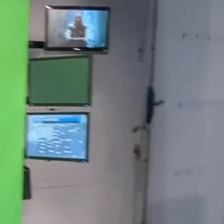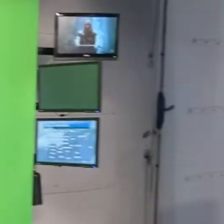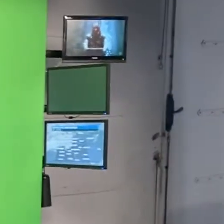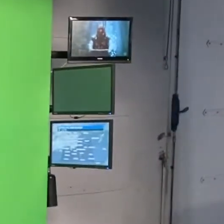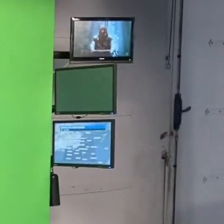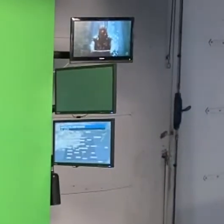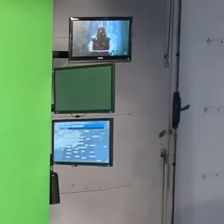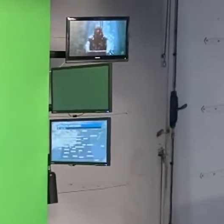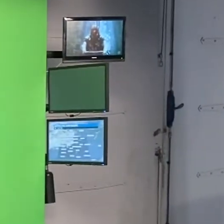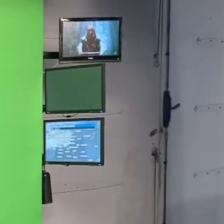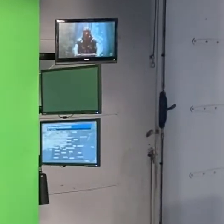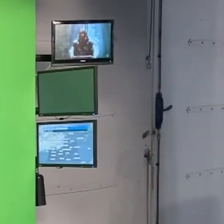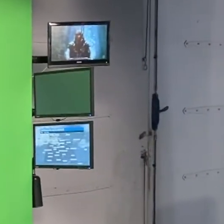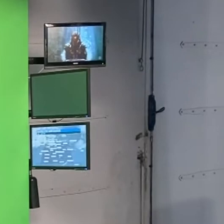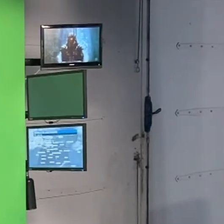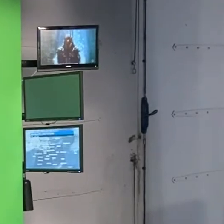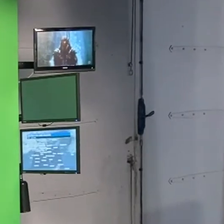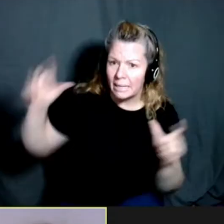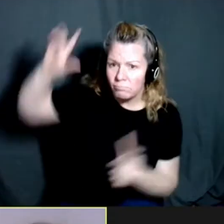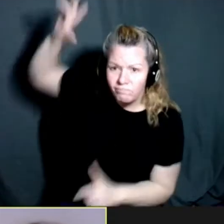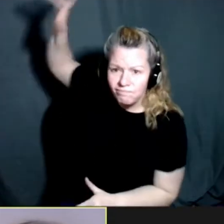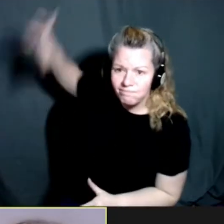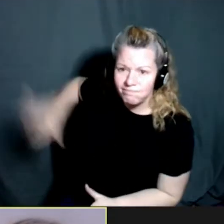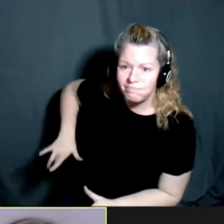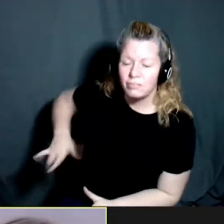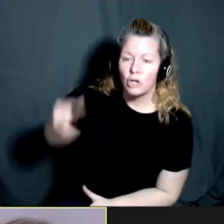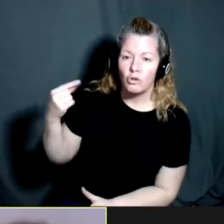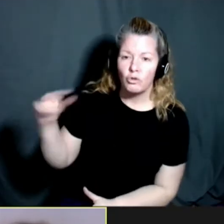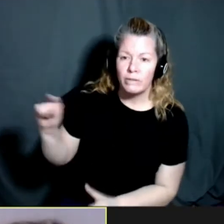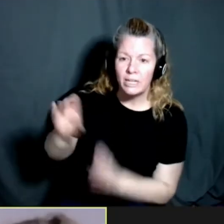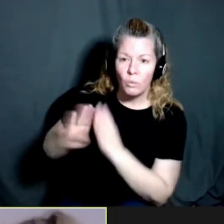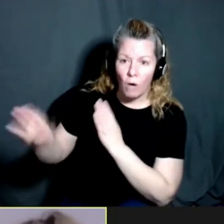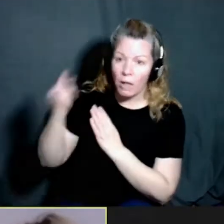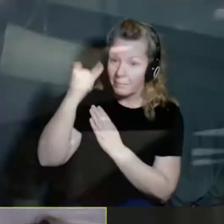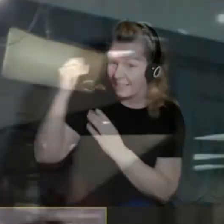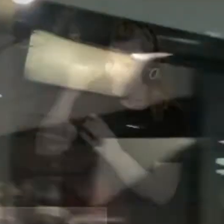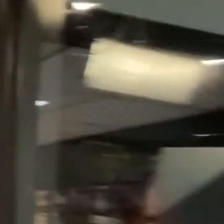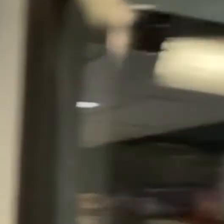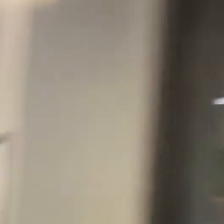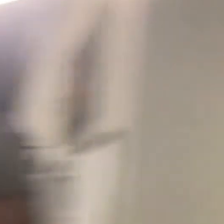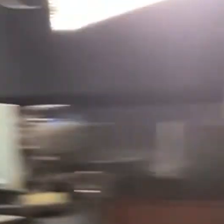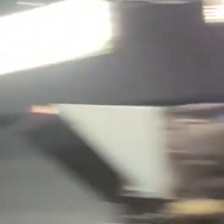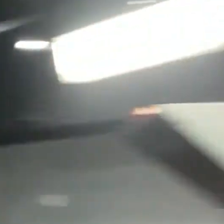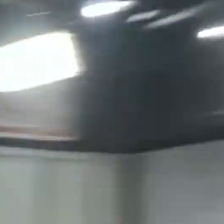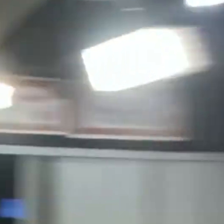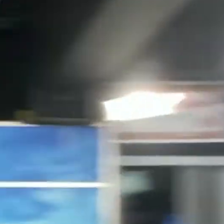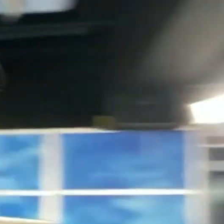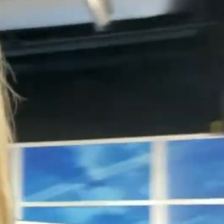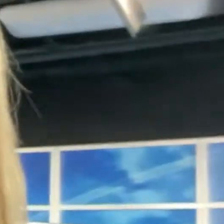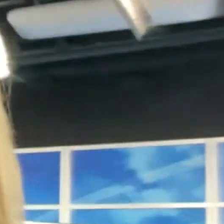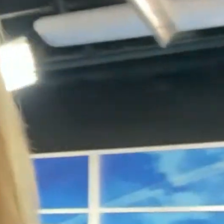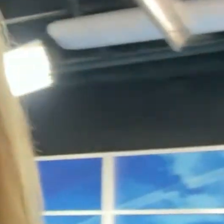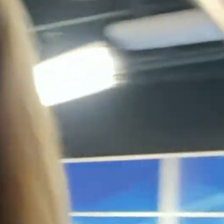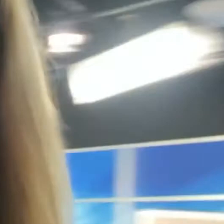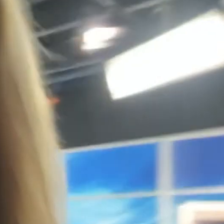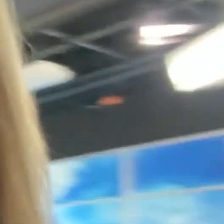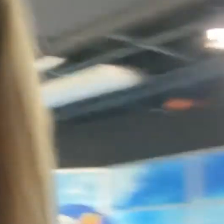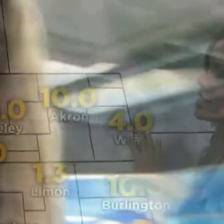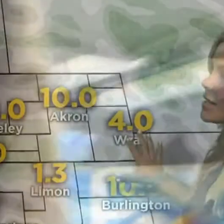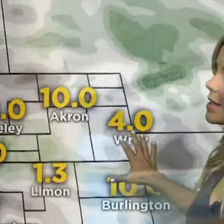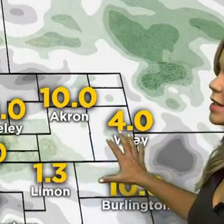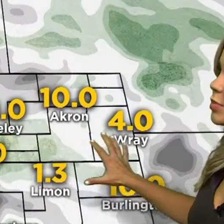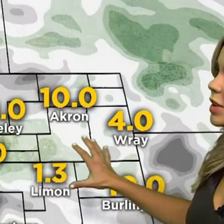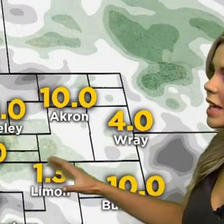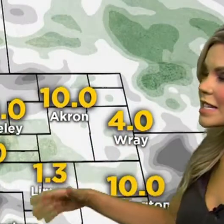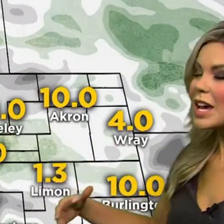just a giant blank green wall. It'd be like if this was painted green. So Lauren took the girls through her career path, which actually started in sports out of